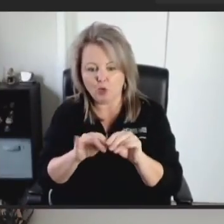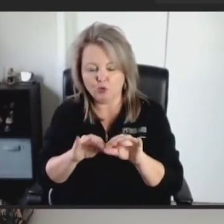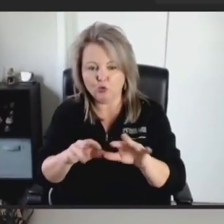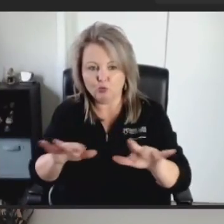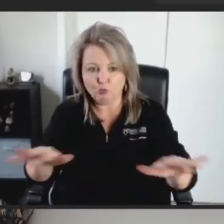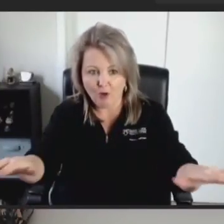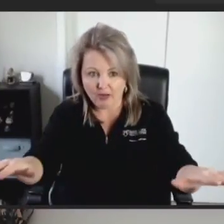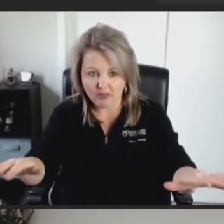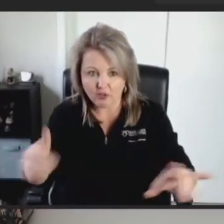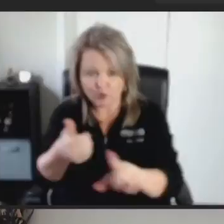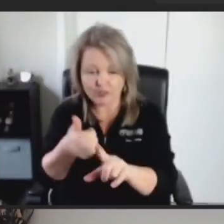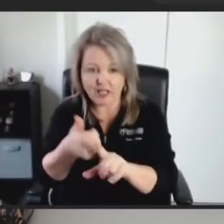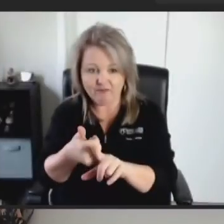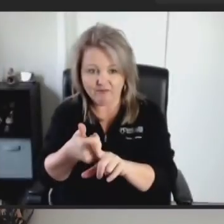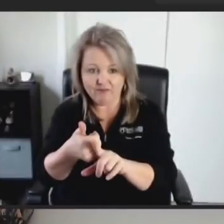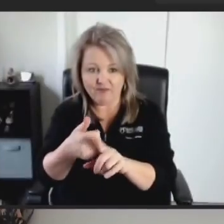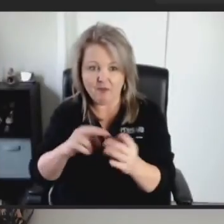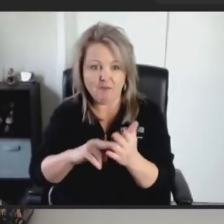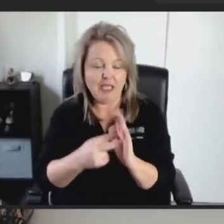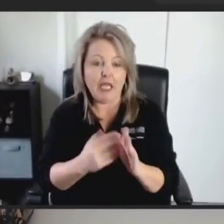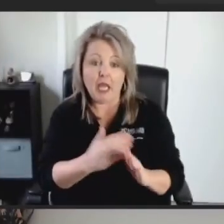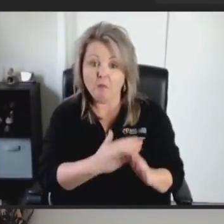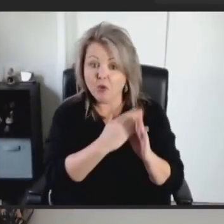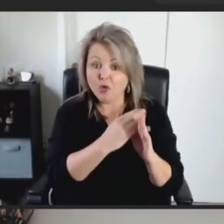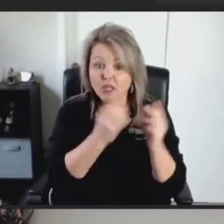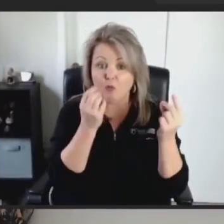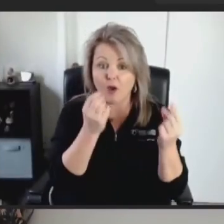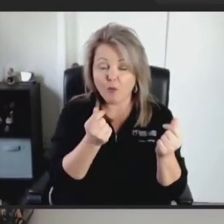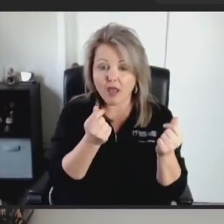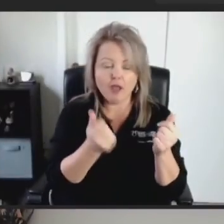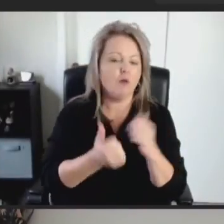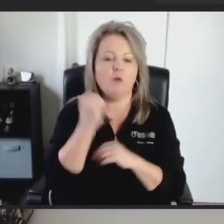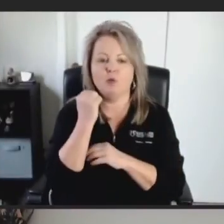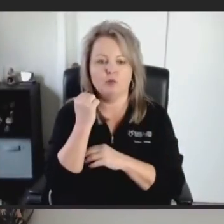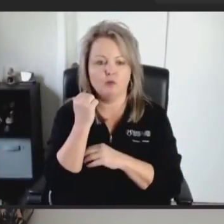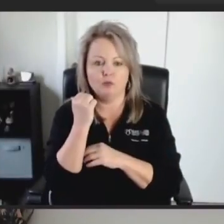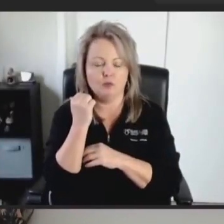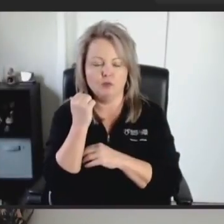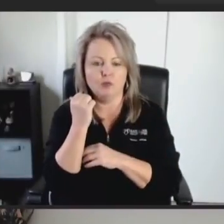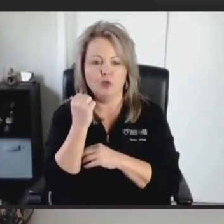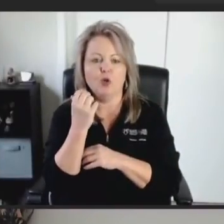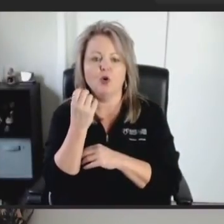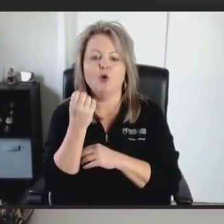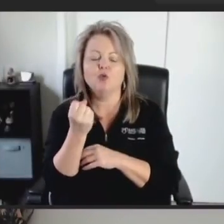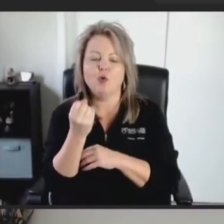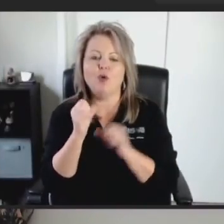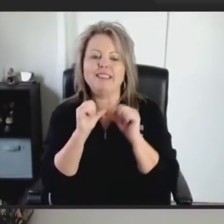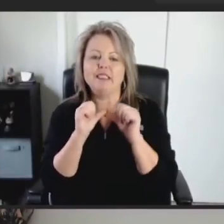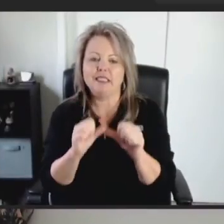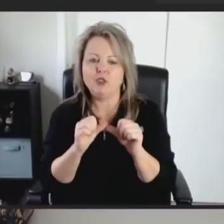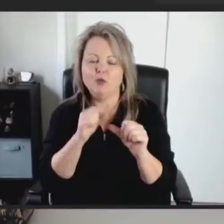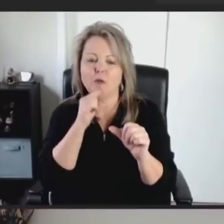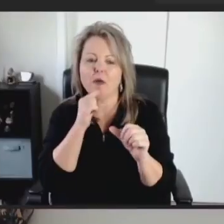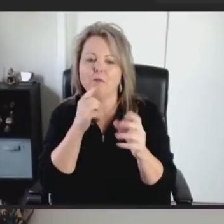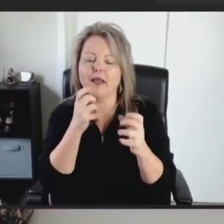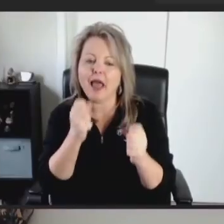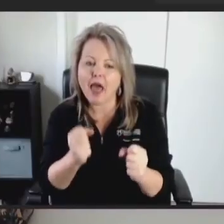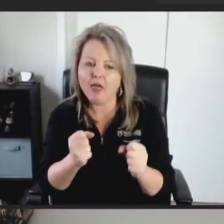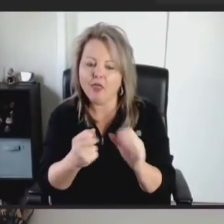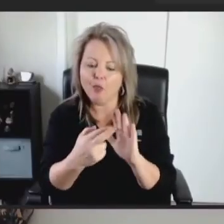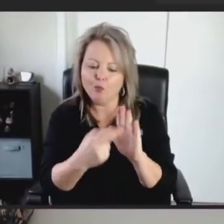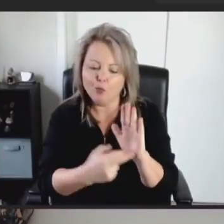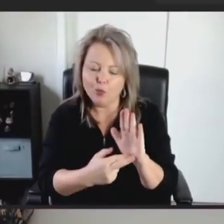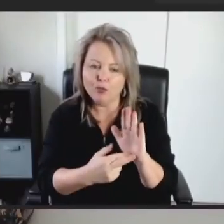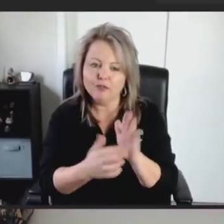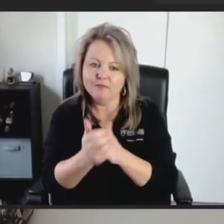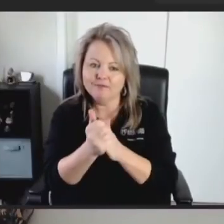getting it yourself. You're not going to have immunity right away after you have the vaccination. So continuing to do our public health measures, and hopefully if we get a good